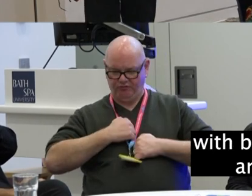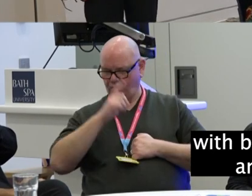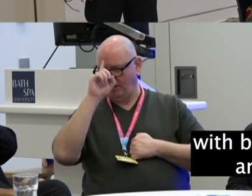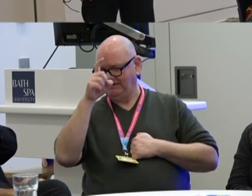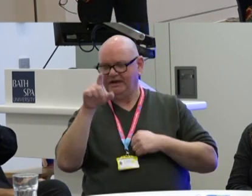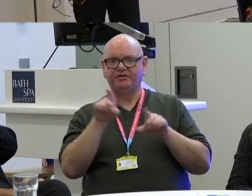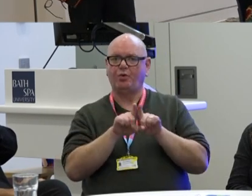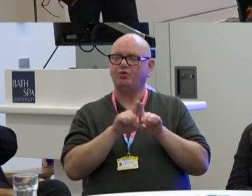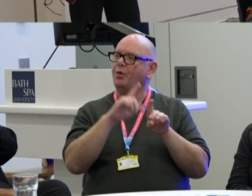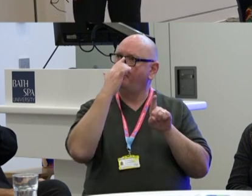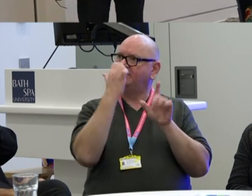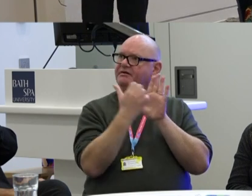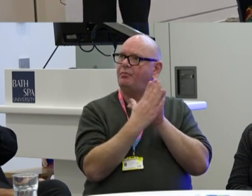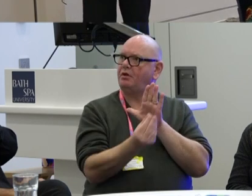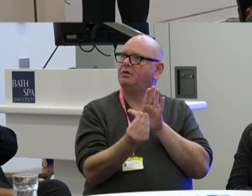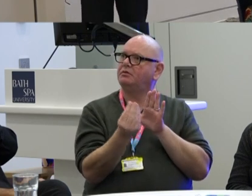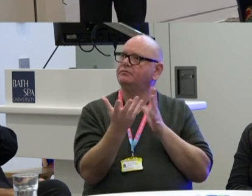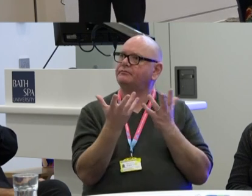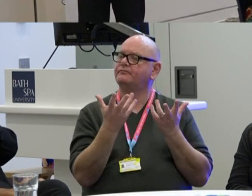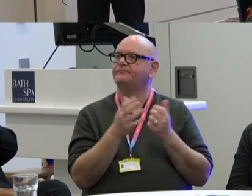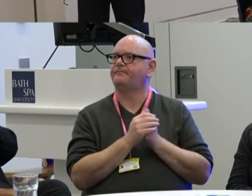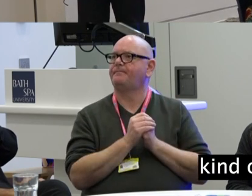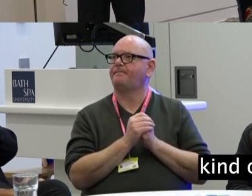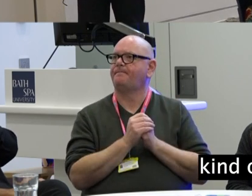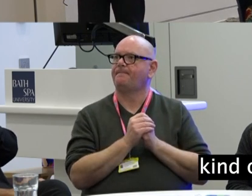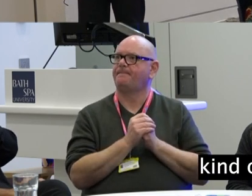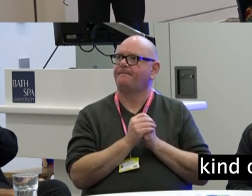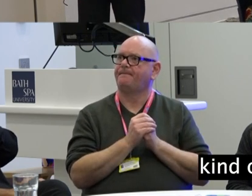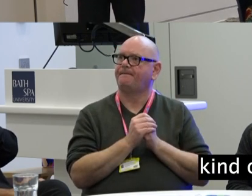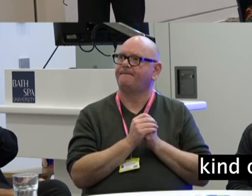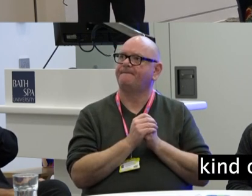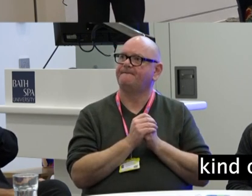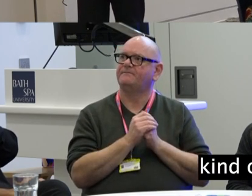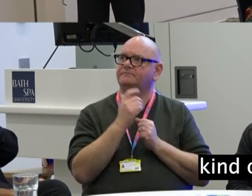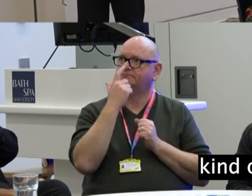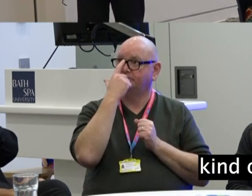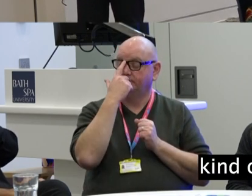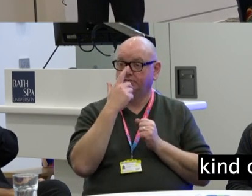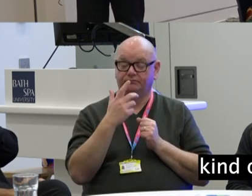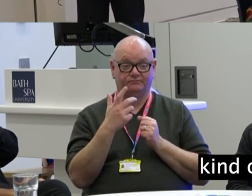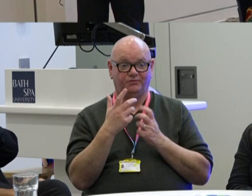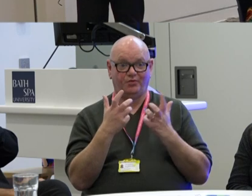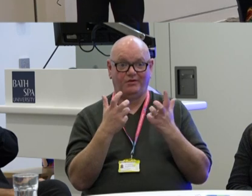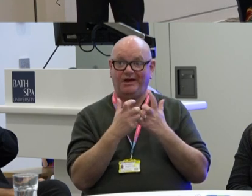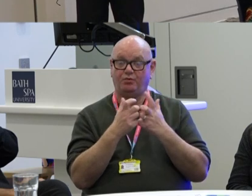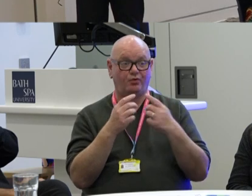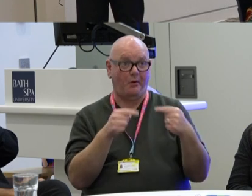business models. So how would you like kind of go around that in terms of